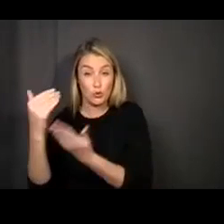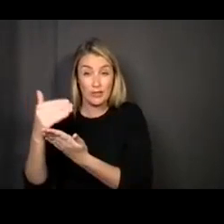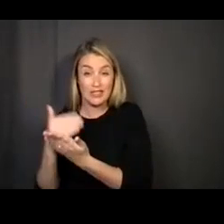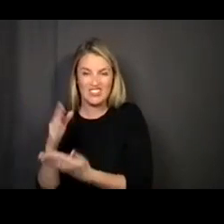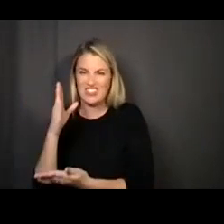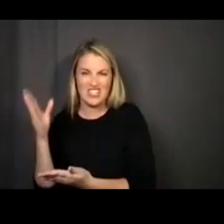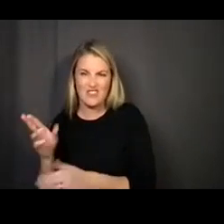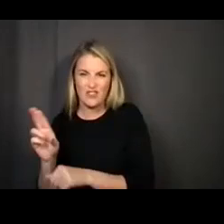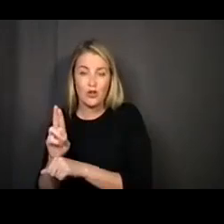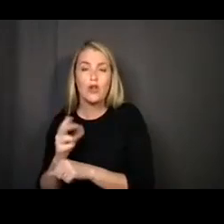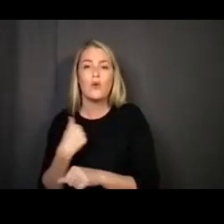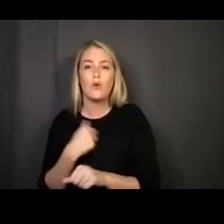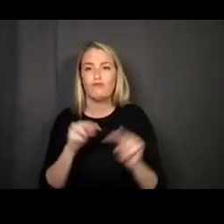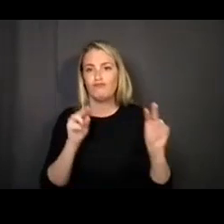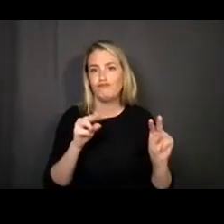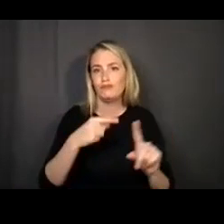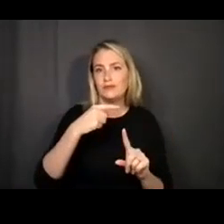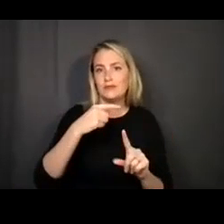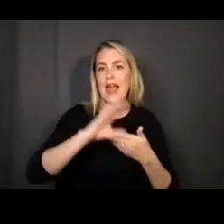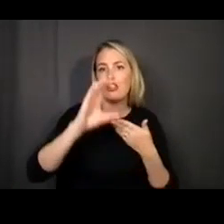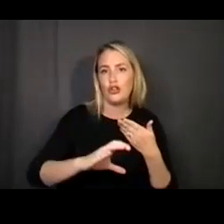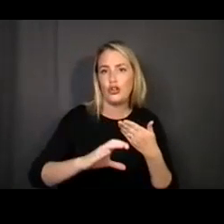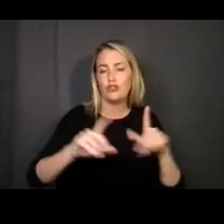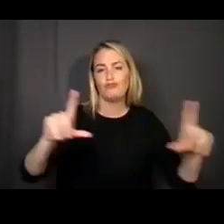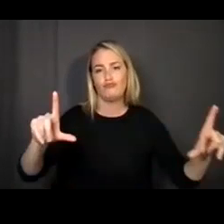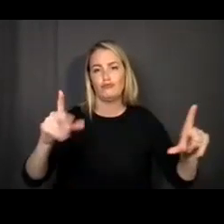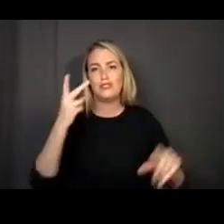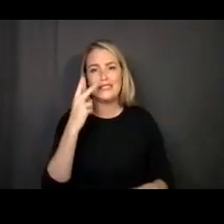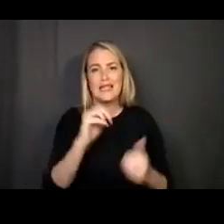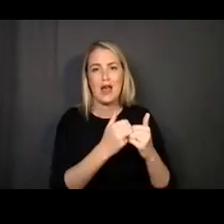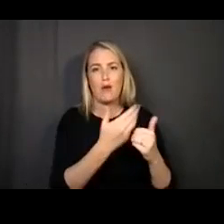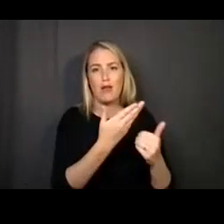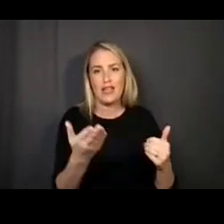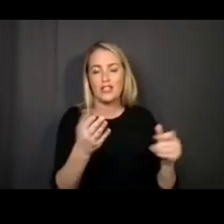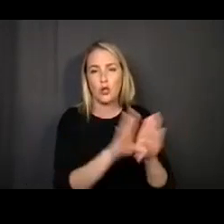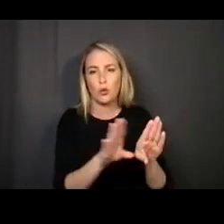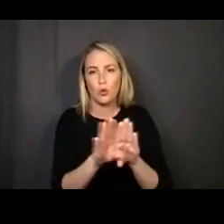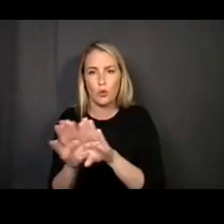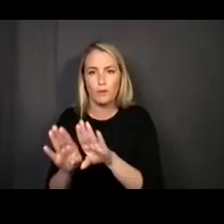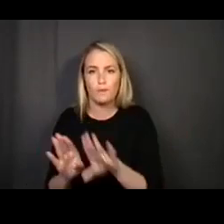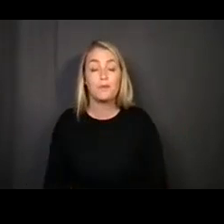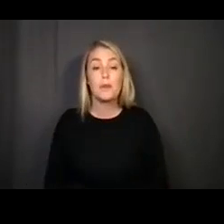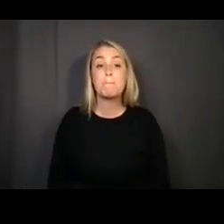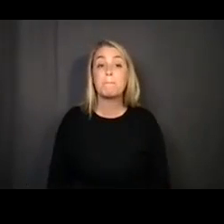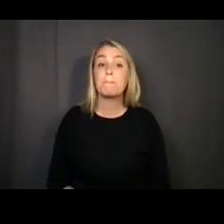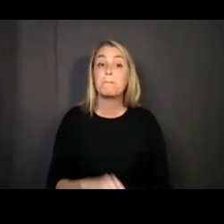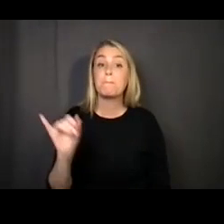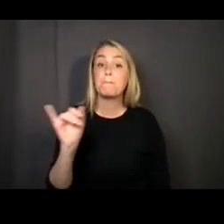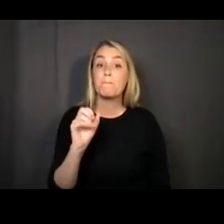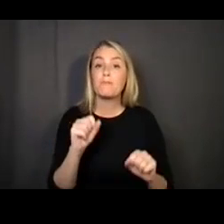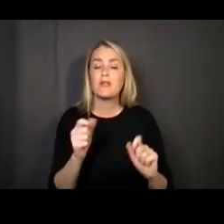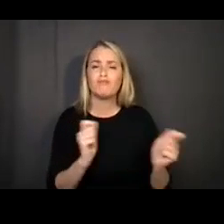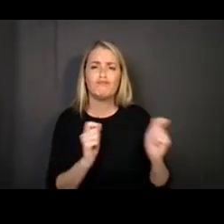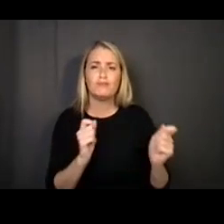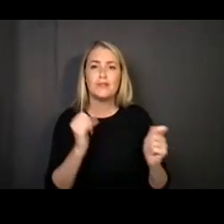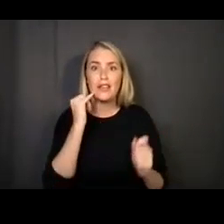calendar view to see how things got crossed off. You can also customize this if